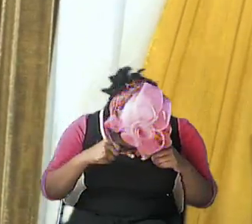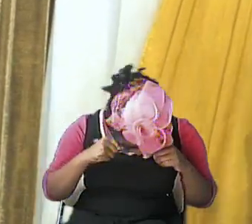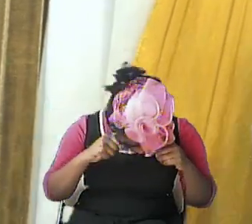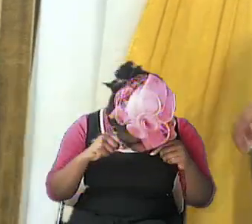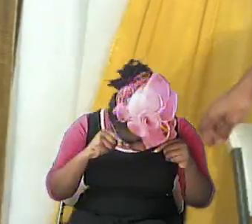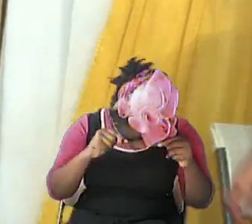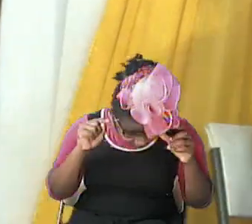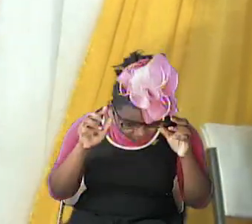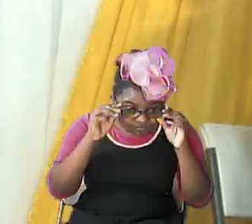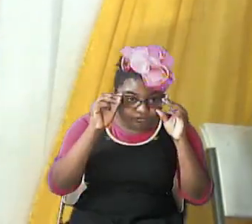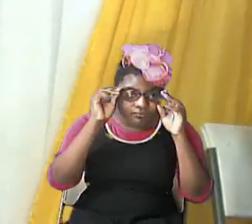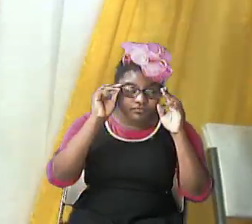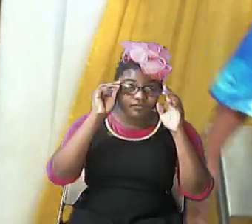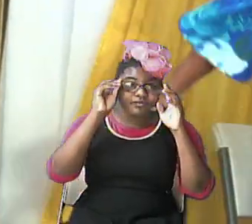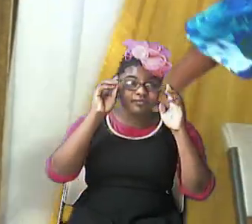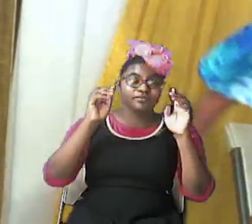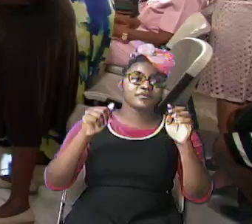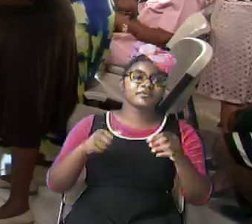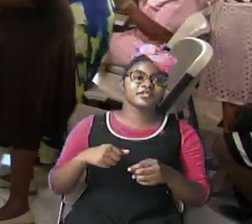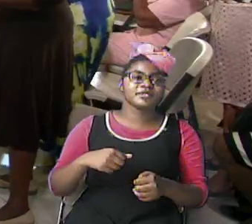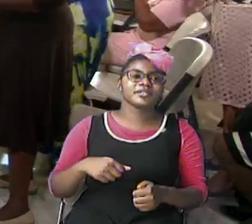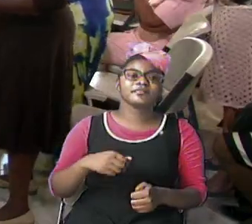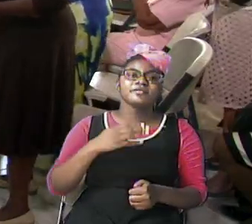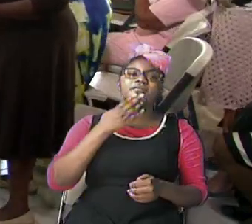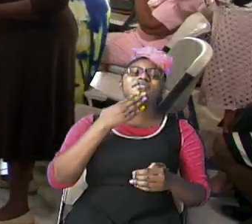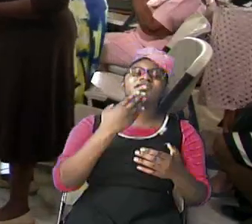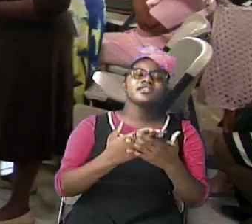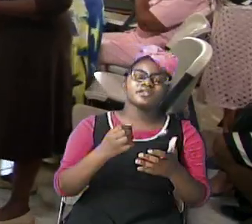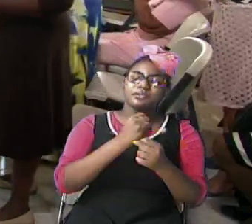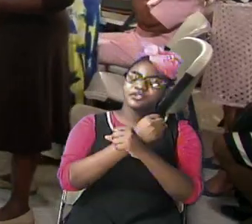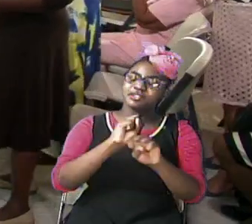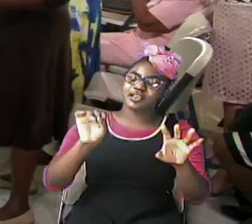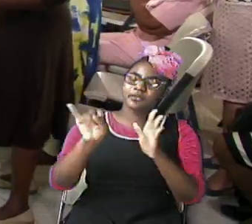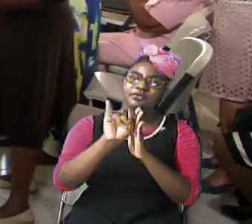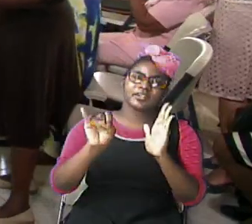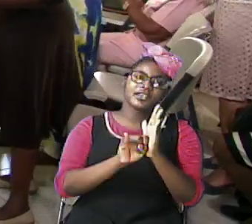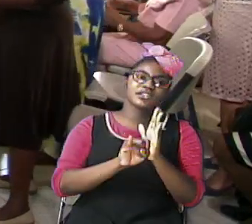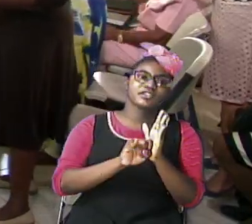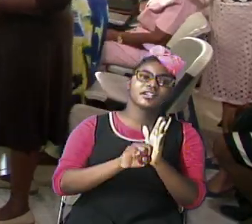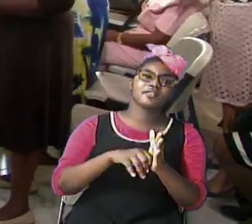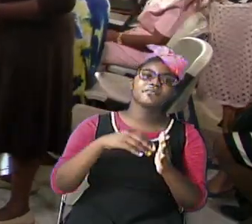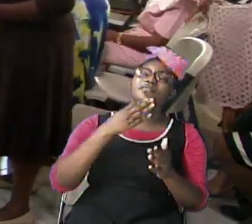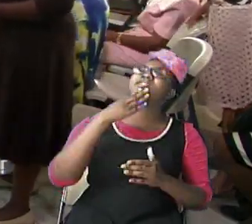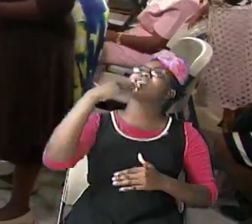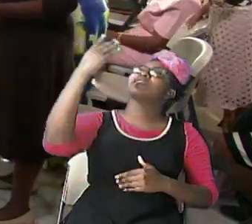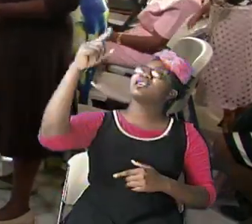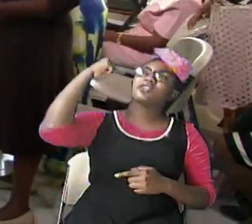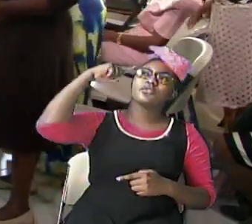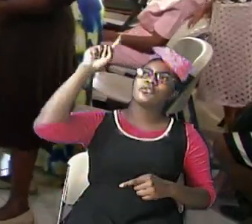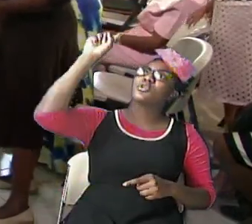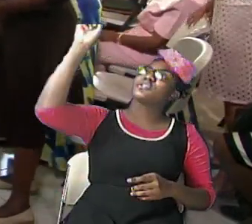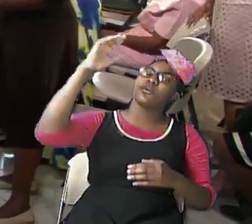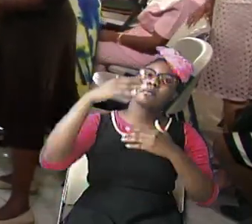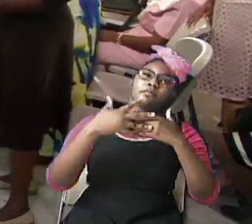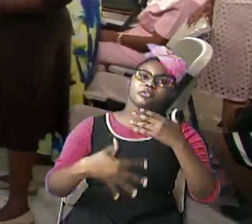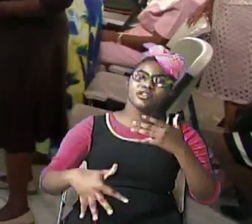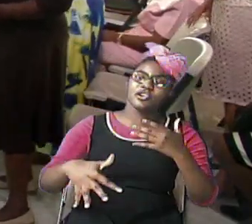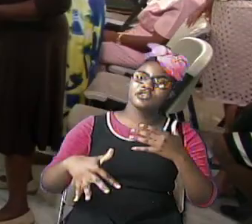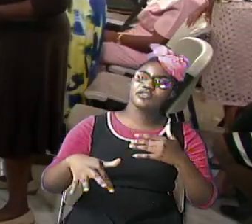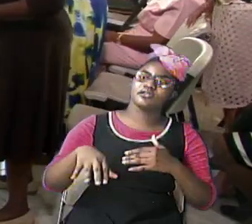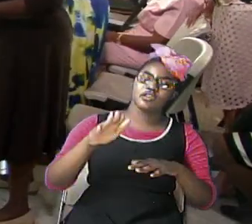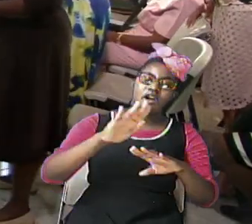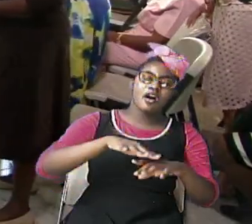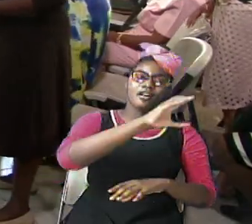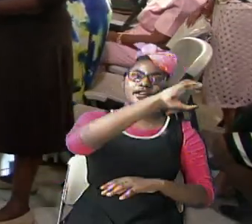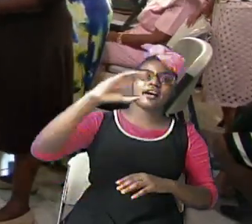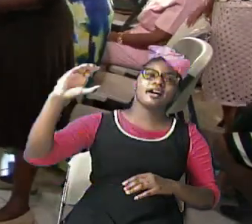Oh, thank you for salvation this morning, Lord. Oh, glory. Thank you, Lord, for your blood that was shed on Calvary cross